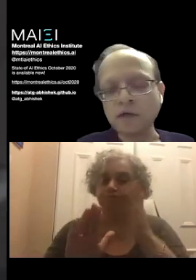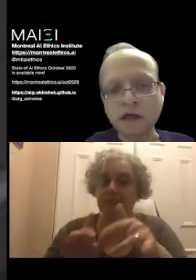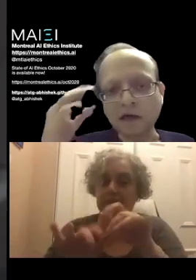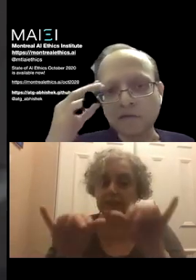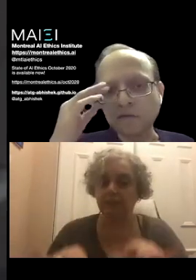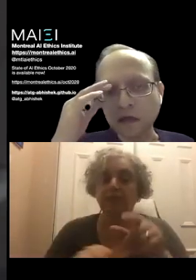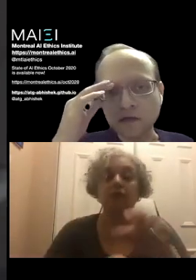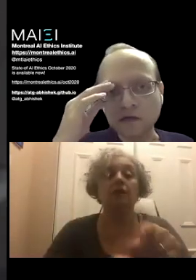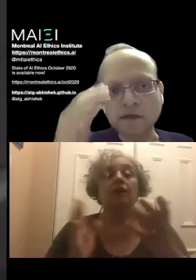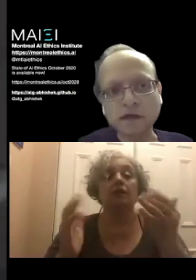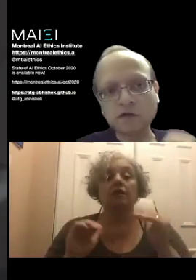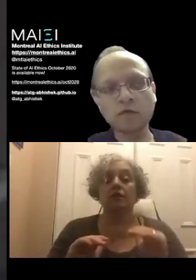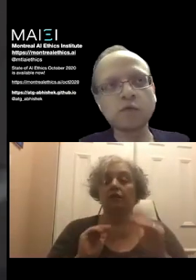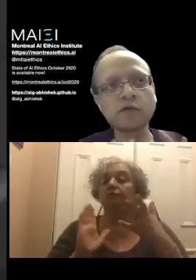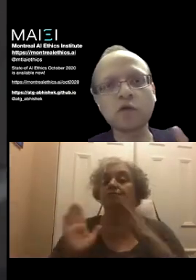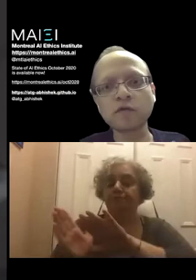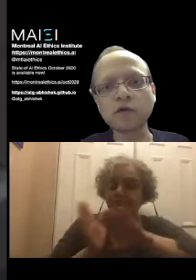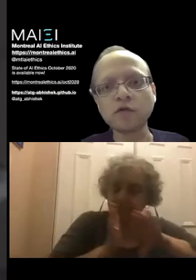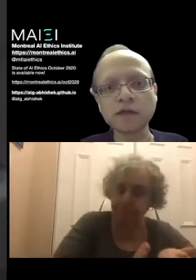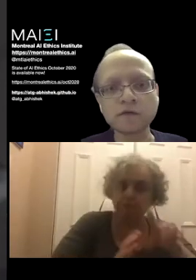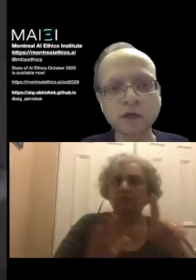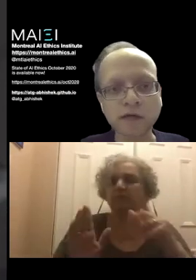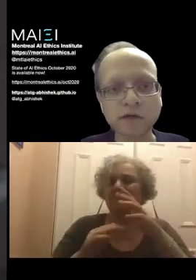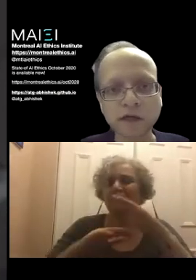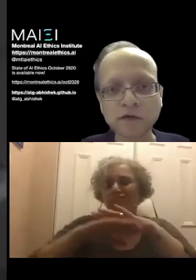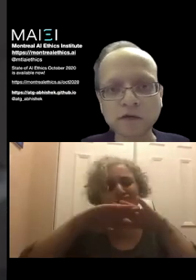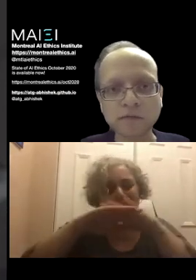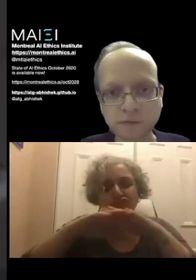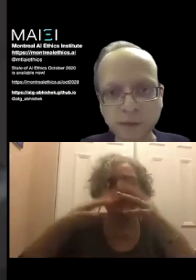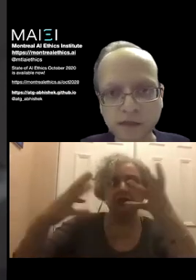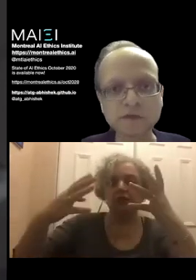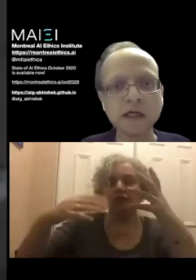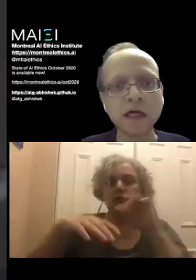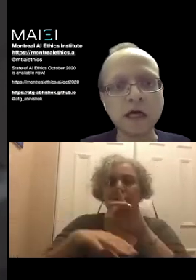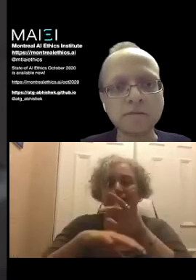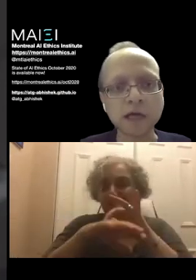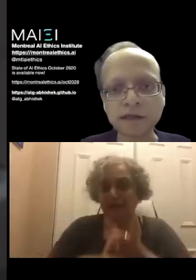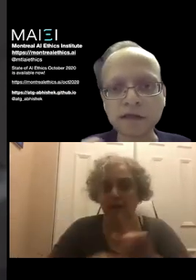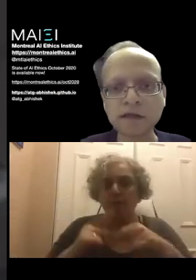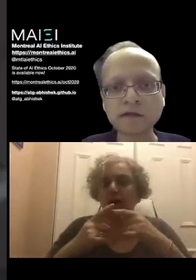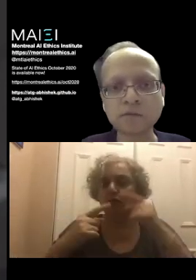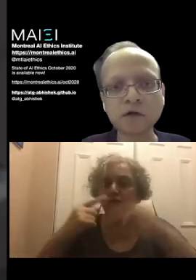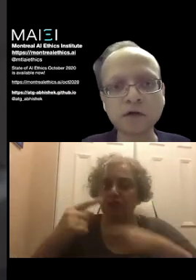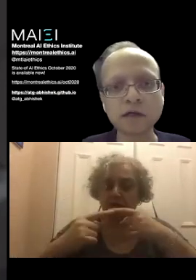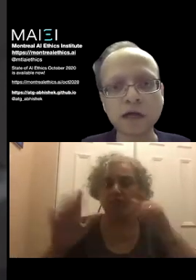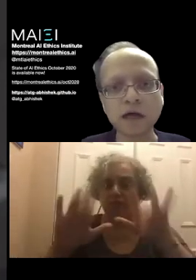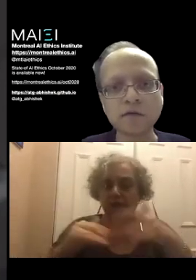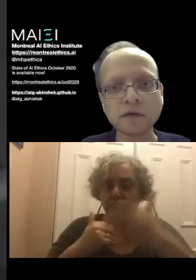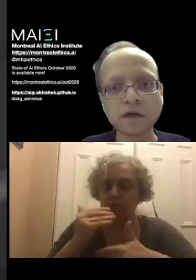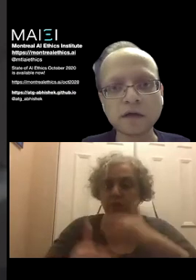So anyways, you know, that's sort of a brief overview, at least from a lifecycle perspective. And I think it's